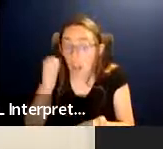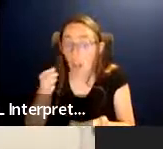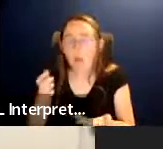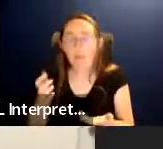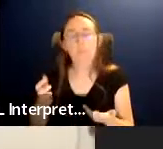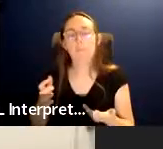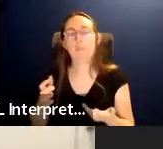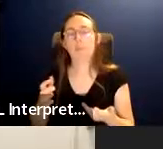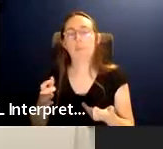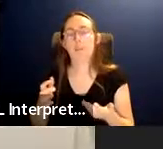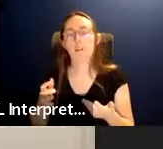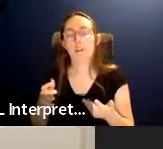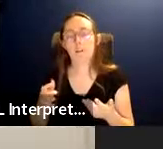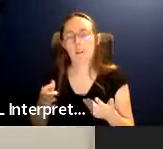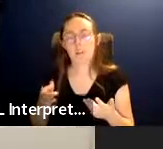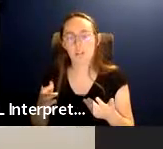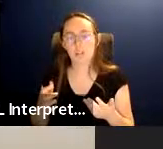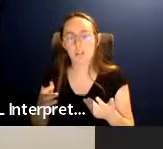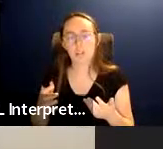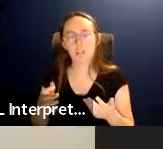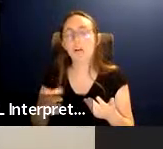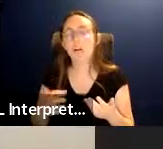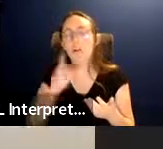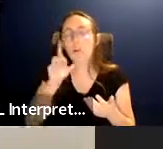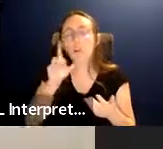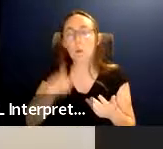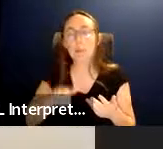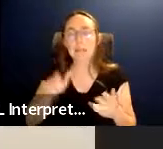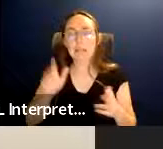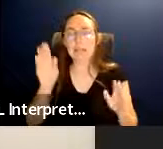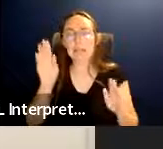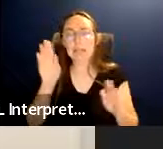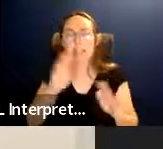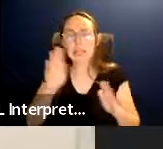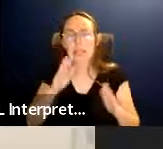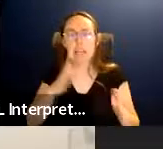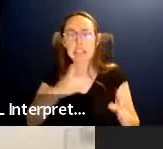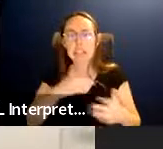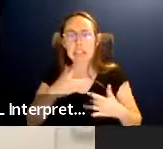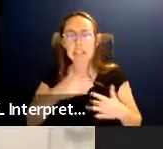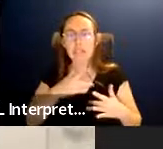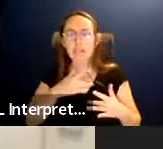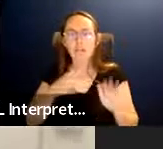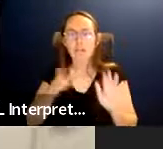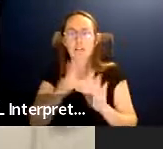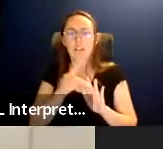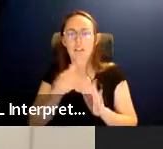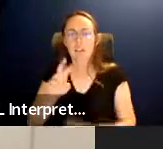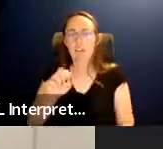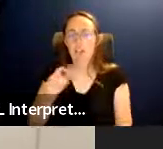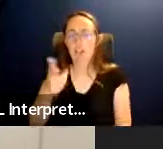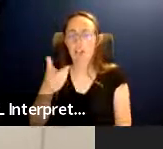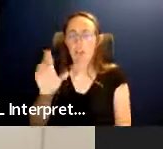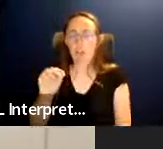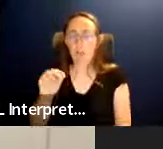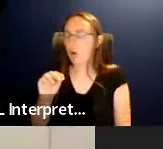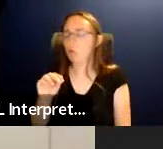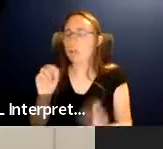So it's just, and then you don't have to worry about putting Velcro. You can be very